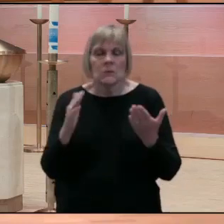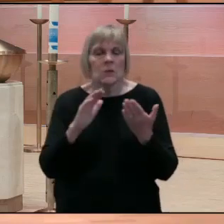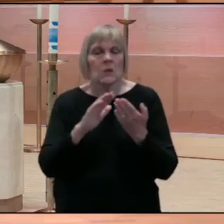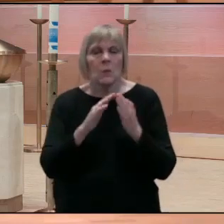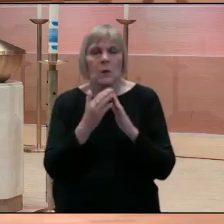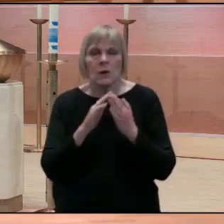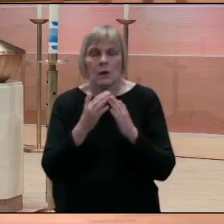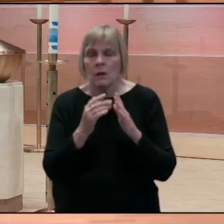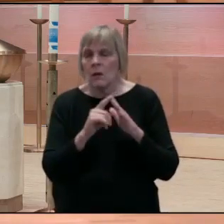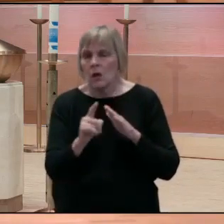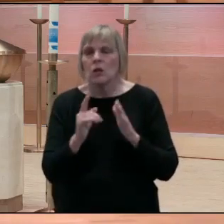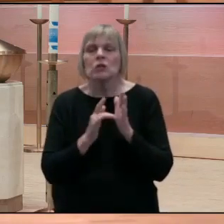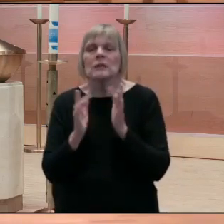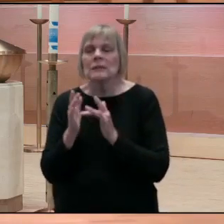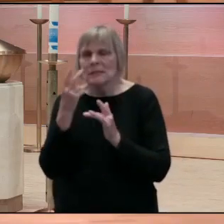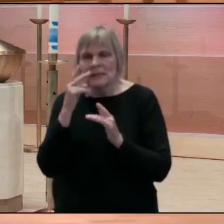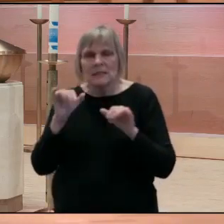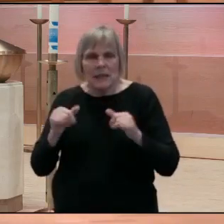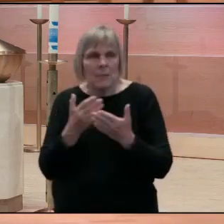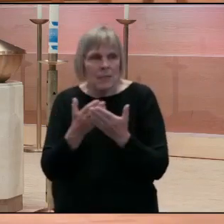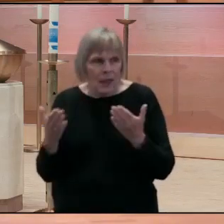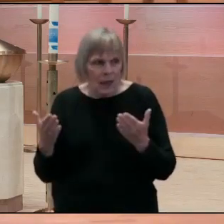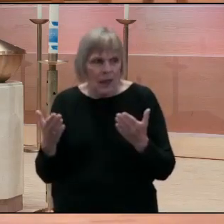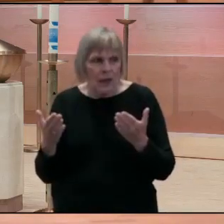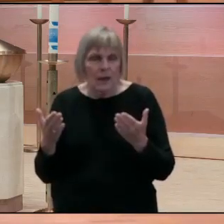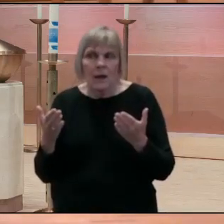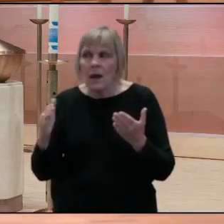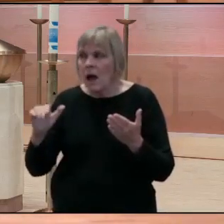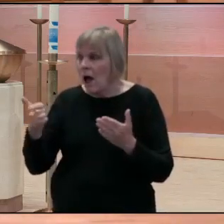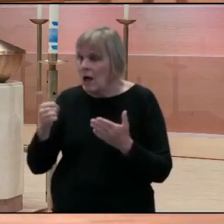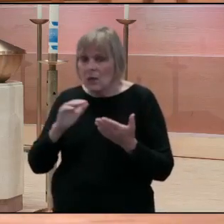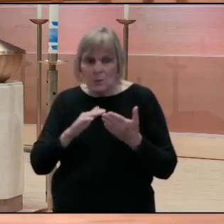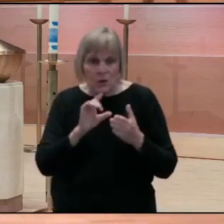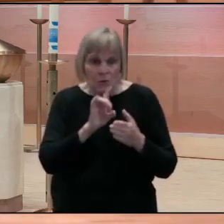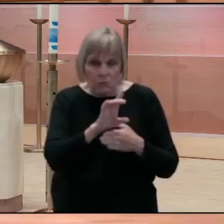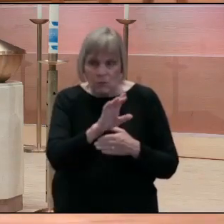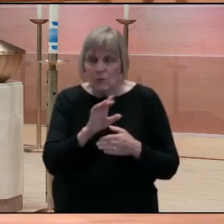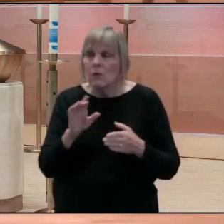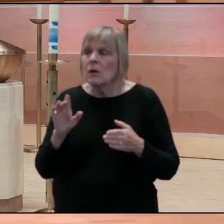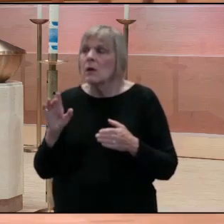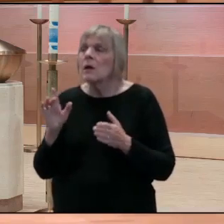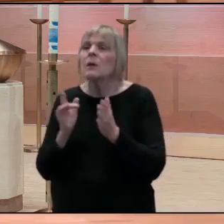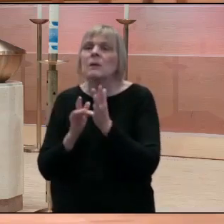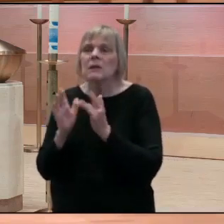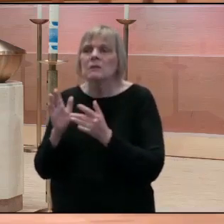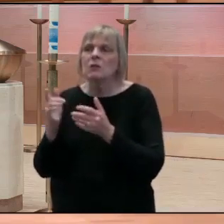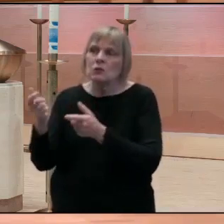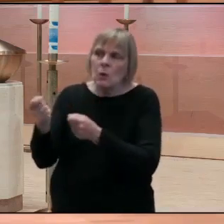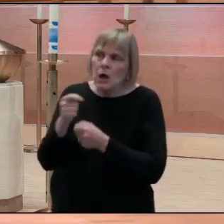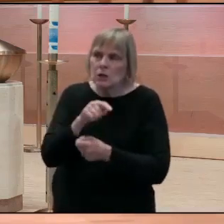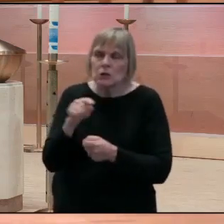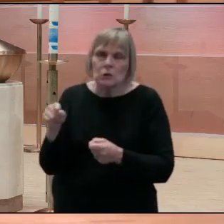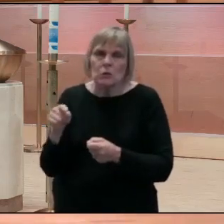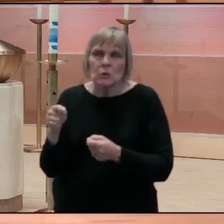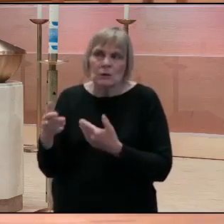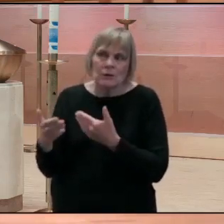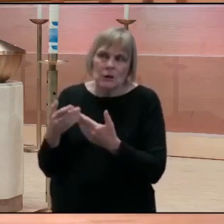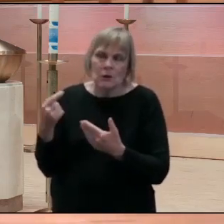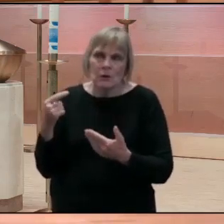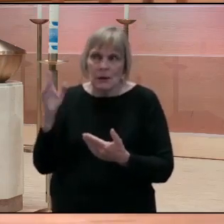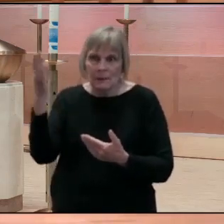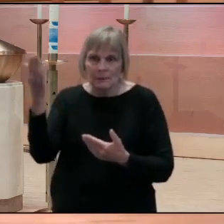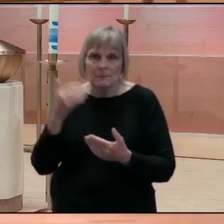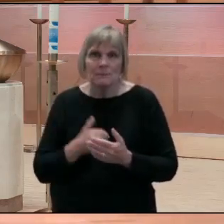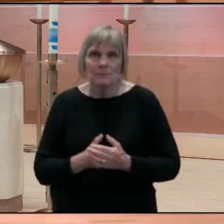run away, Jesus sees the very same thing that disqualifies you from the communities of this world, and rather than running away, he draws near.